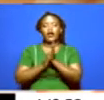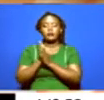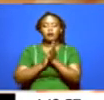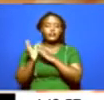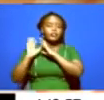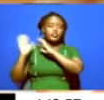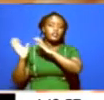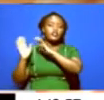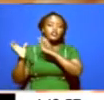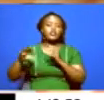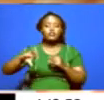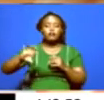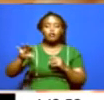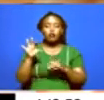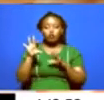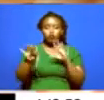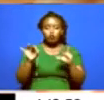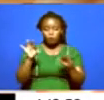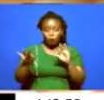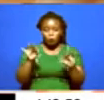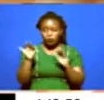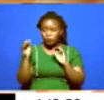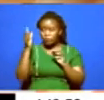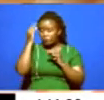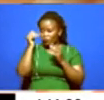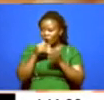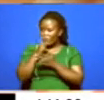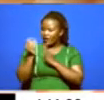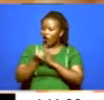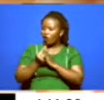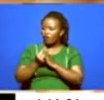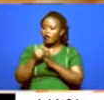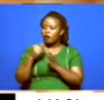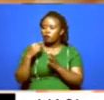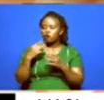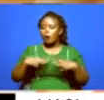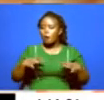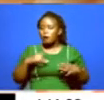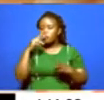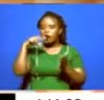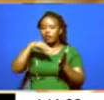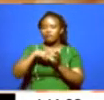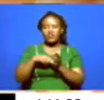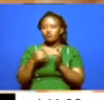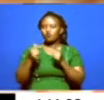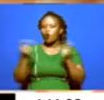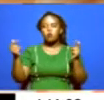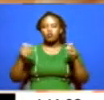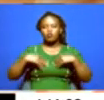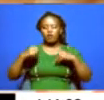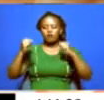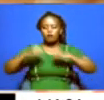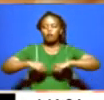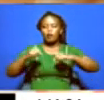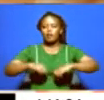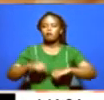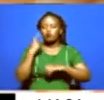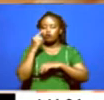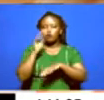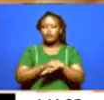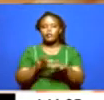nominations after the hopefuls failed to reach a consensus on who should be handed the party's tickets. A section of